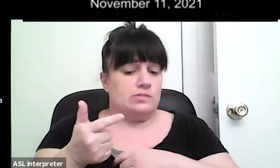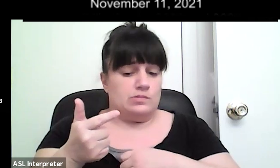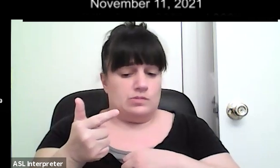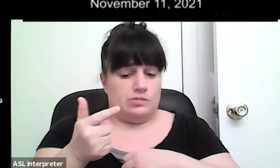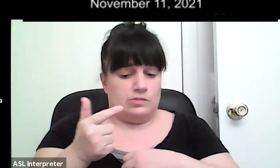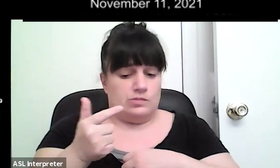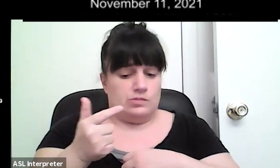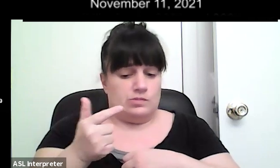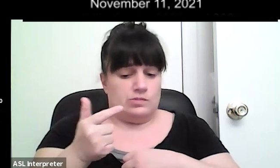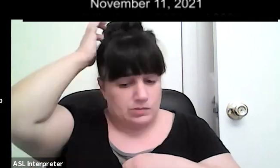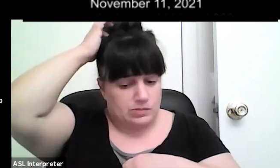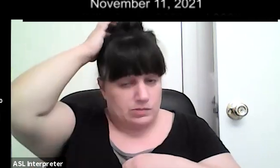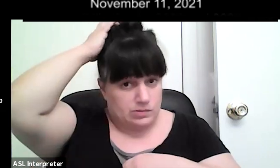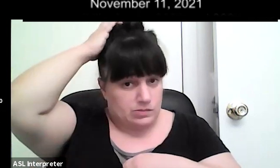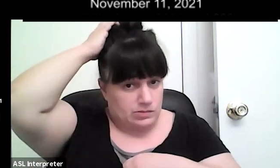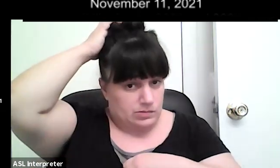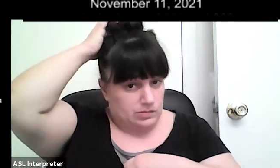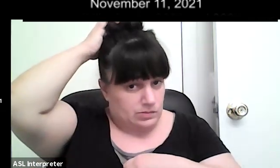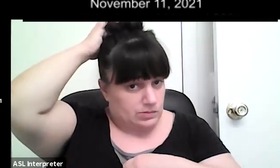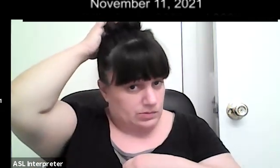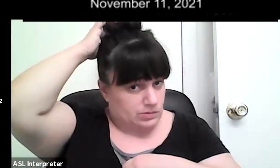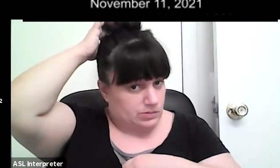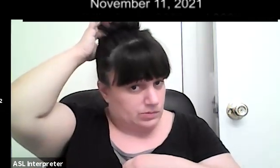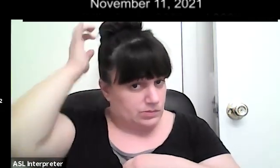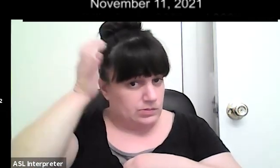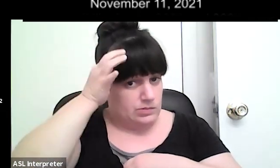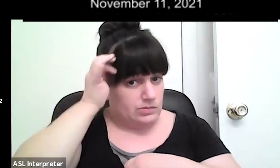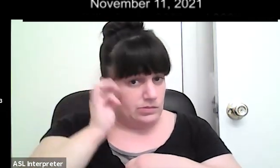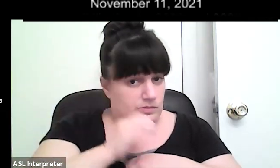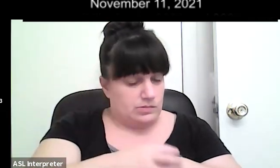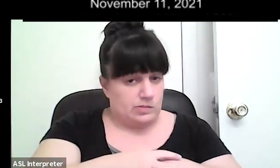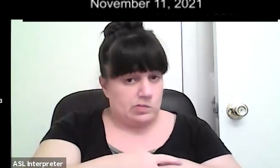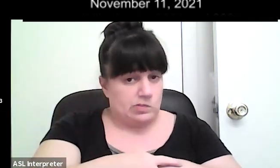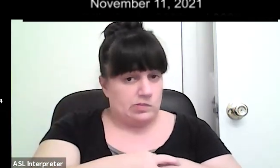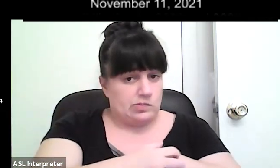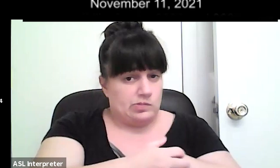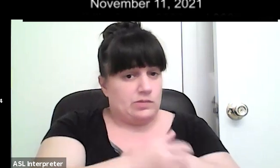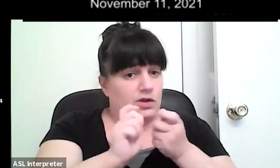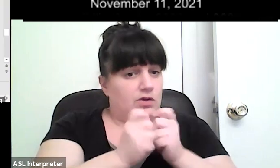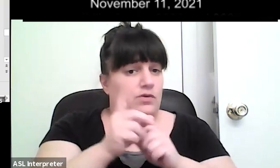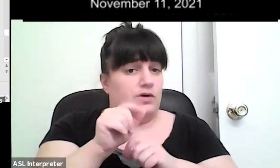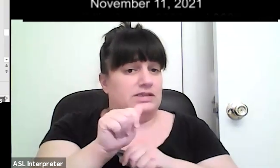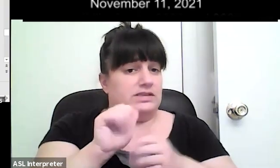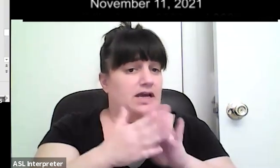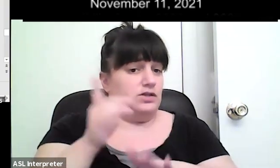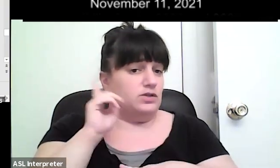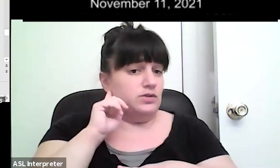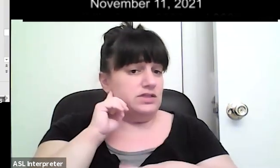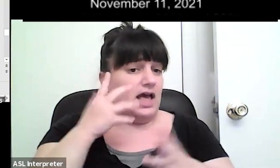possibility of converting data to sound interactively, which is